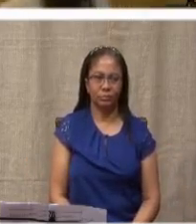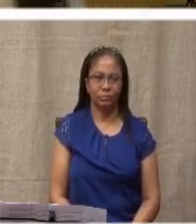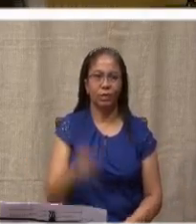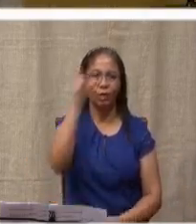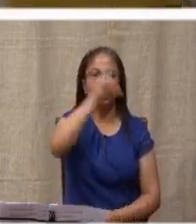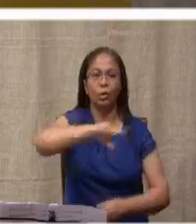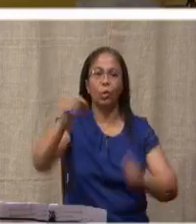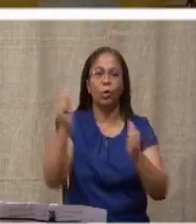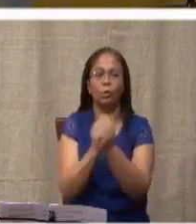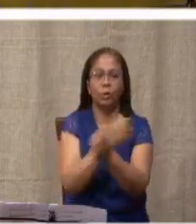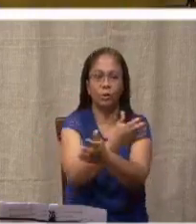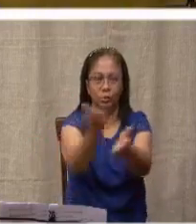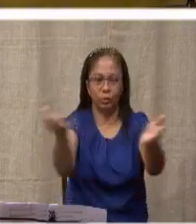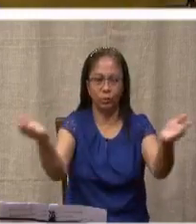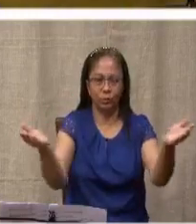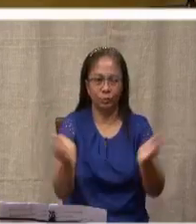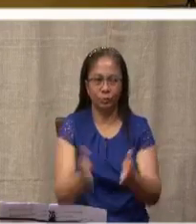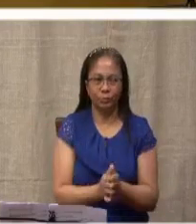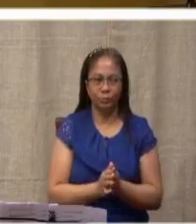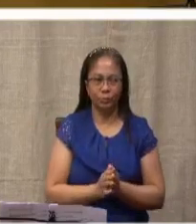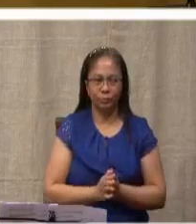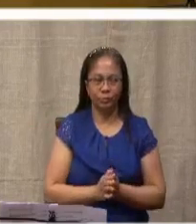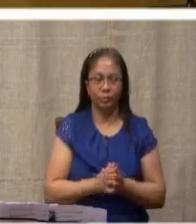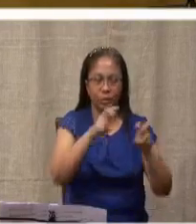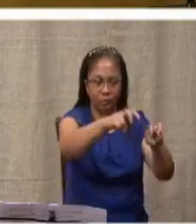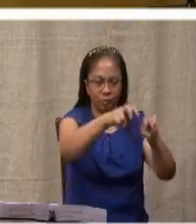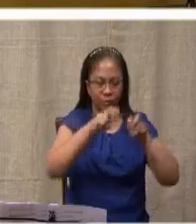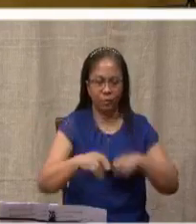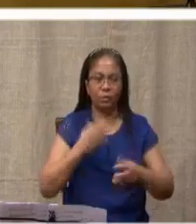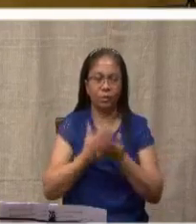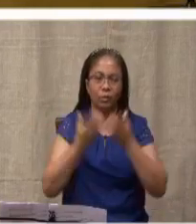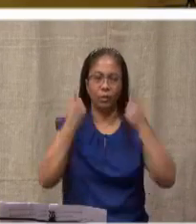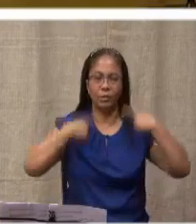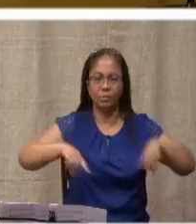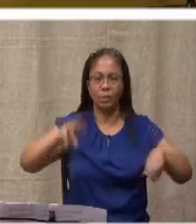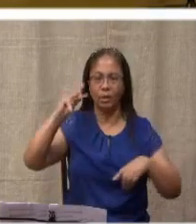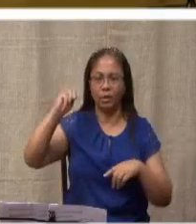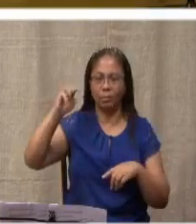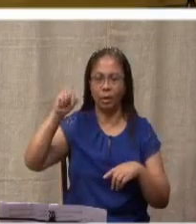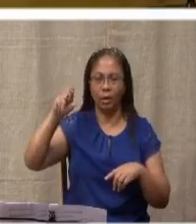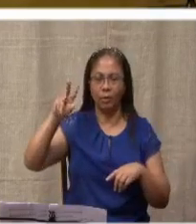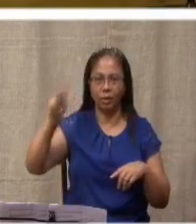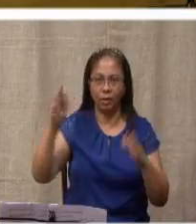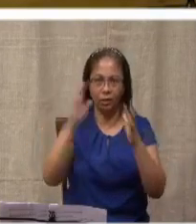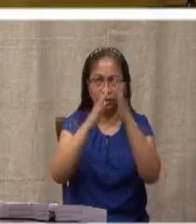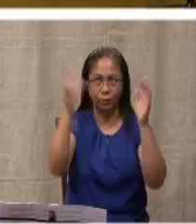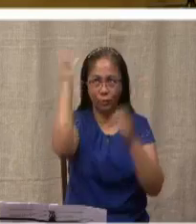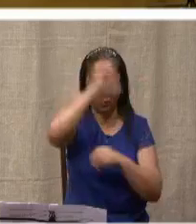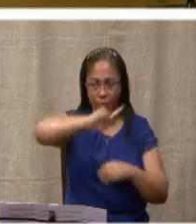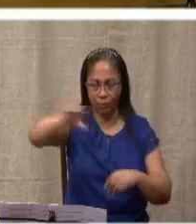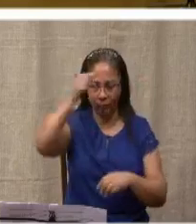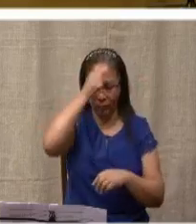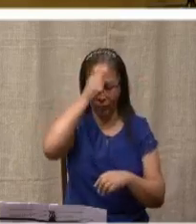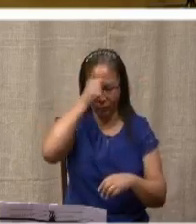the lord be with you a reading from the holy gospel according to mark